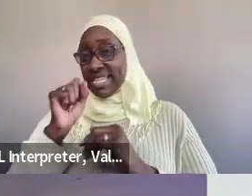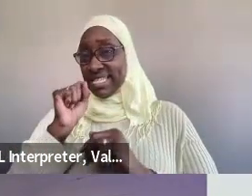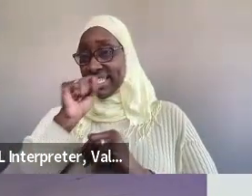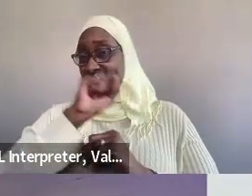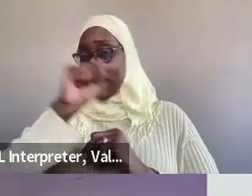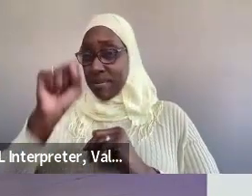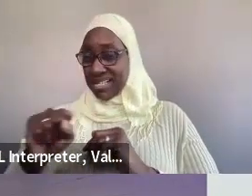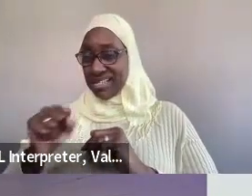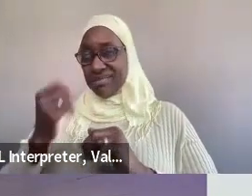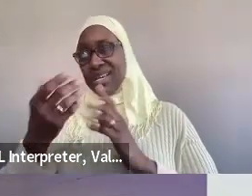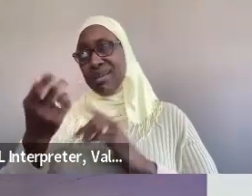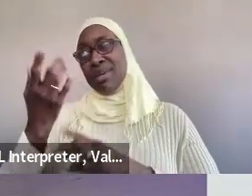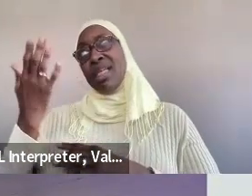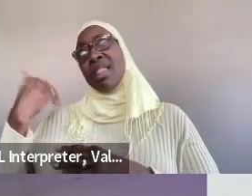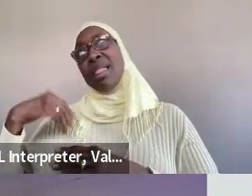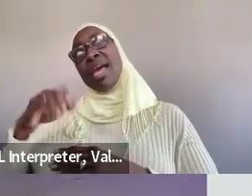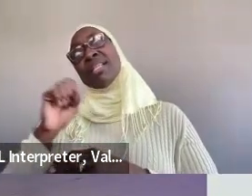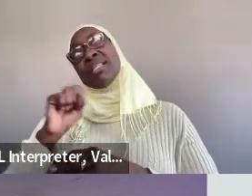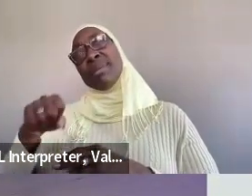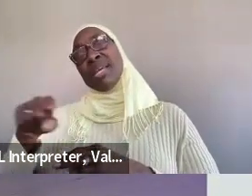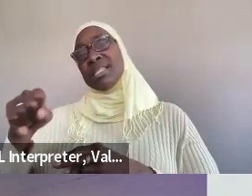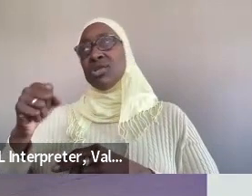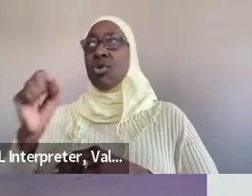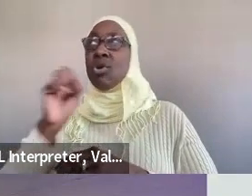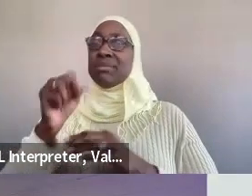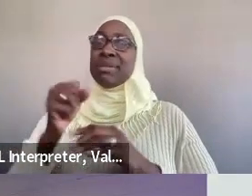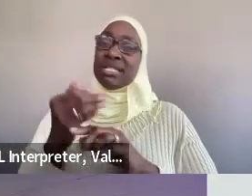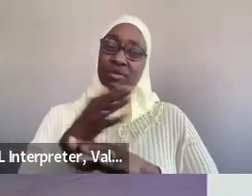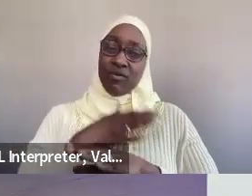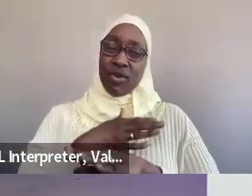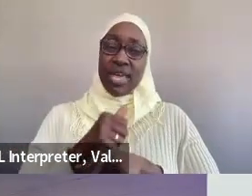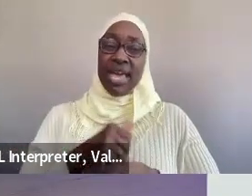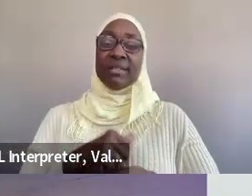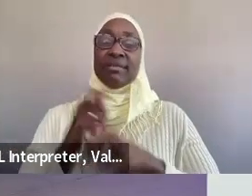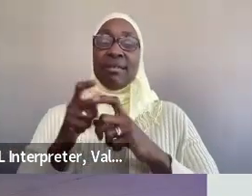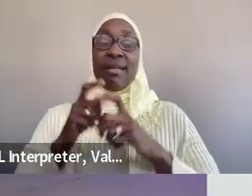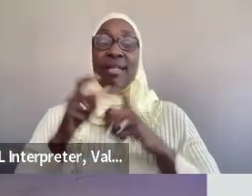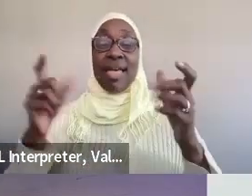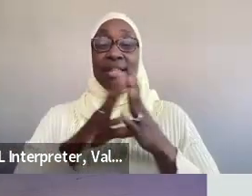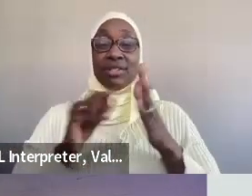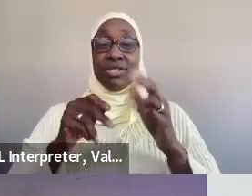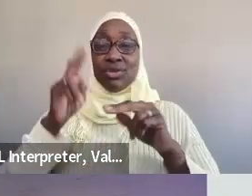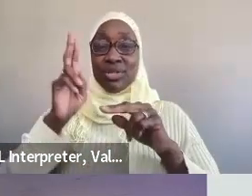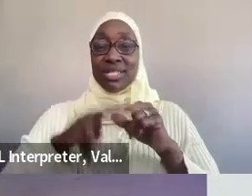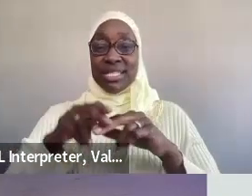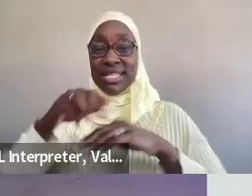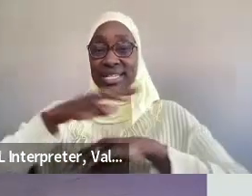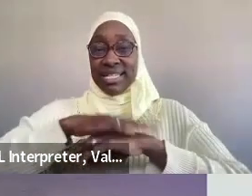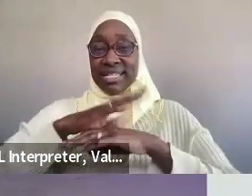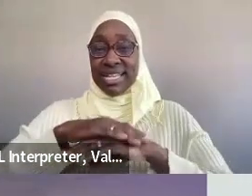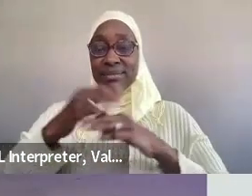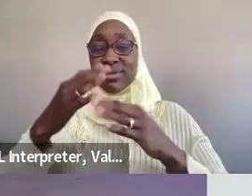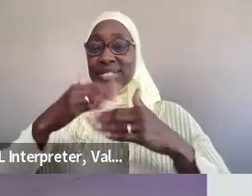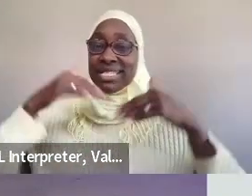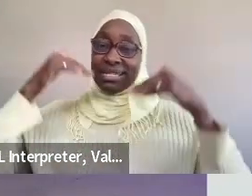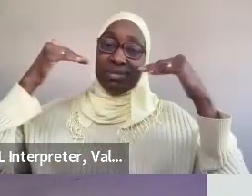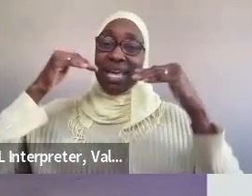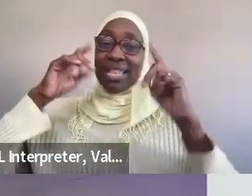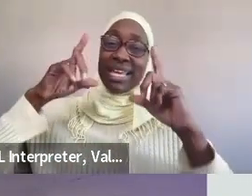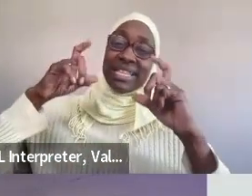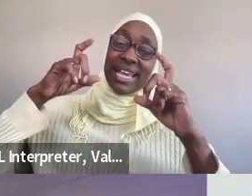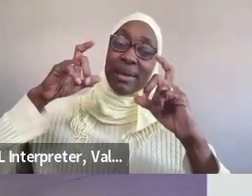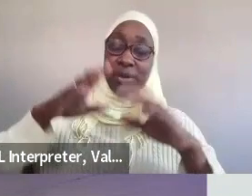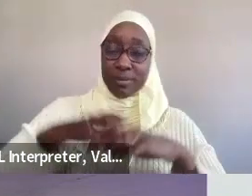or the semester before that. And there's a bunch of students sitting at tables smiling at the camera. And then the bottom right